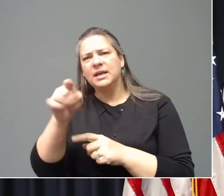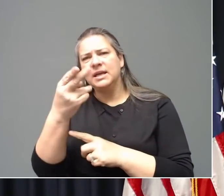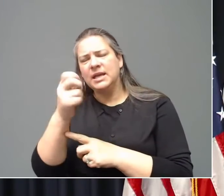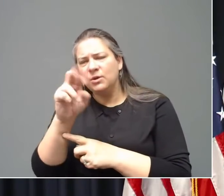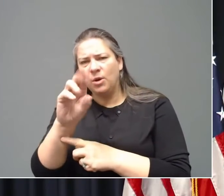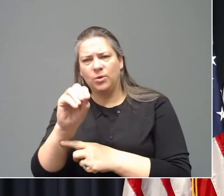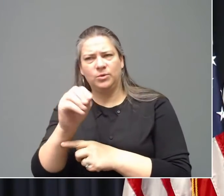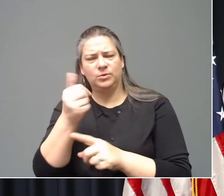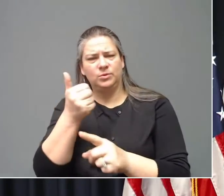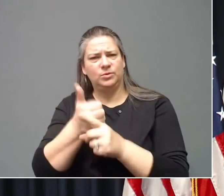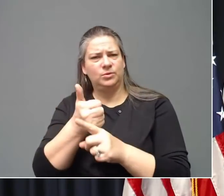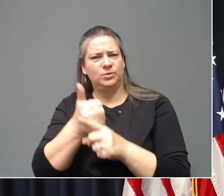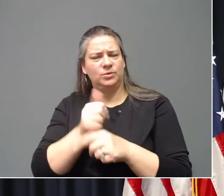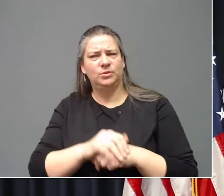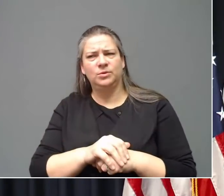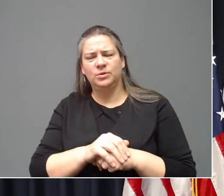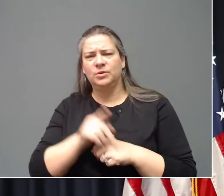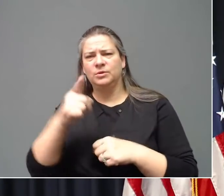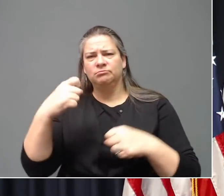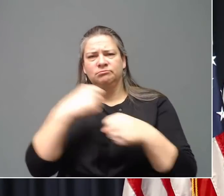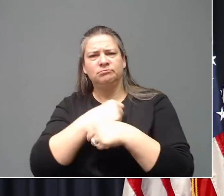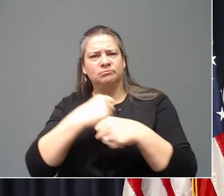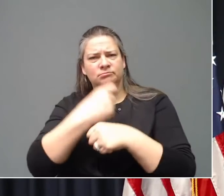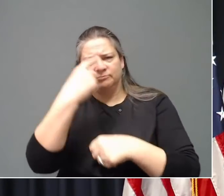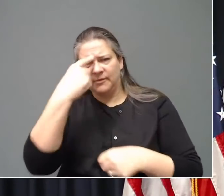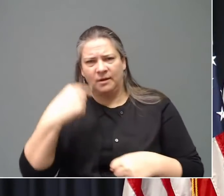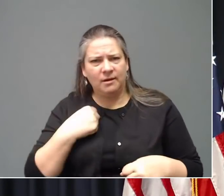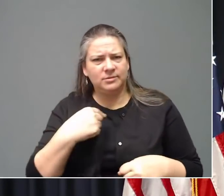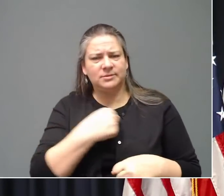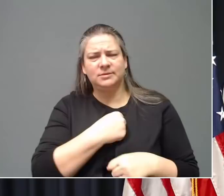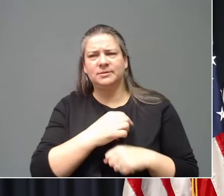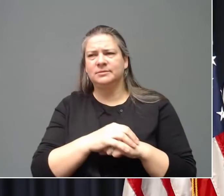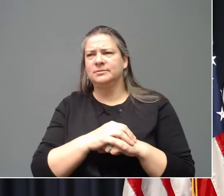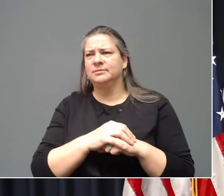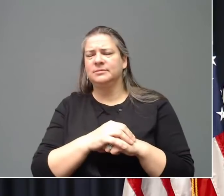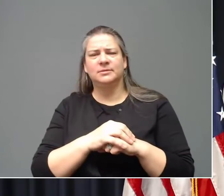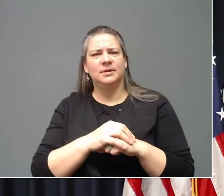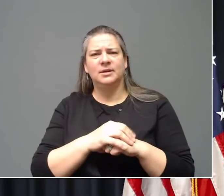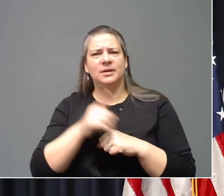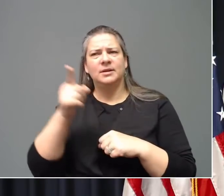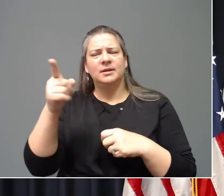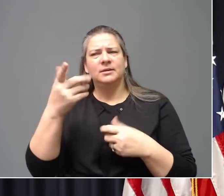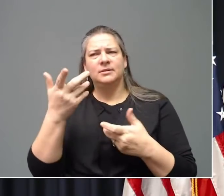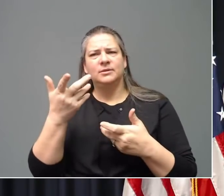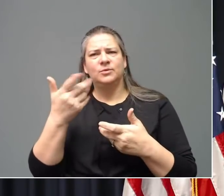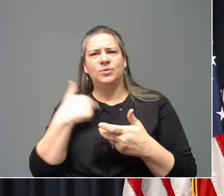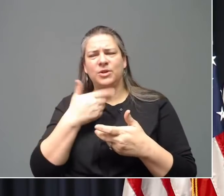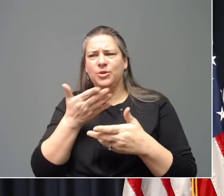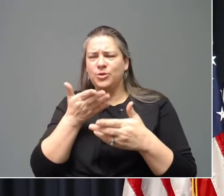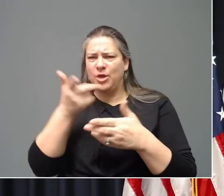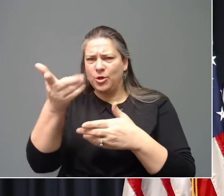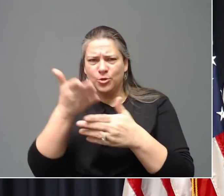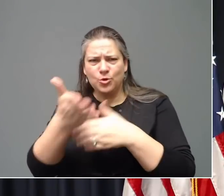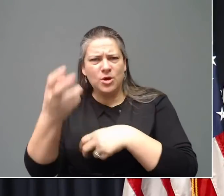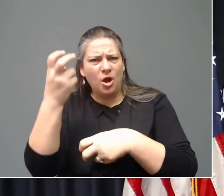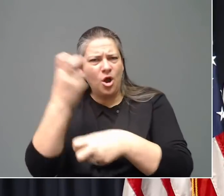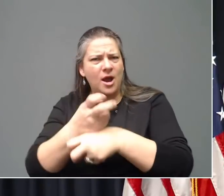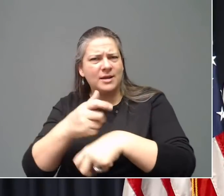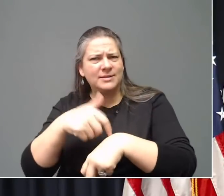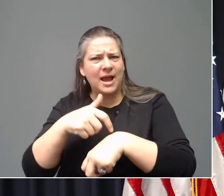to protect us, who went through tough times, that we failed, that we have